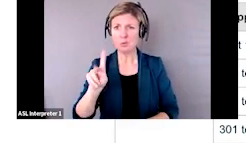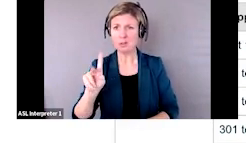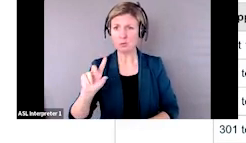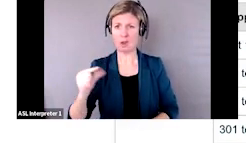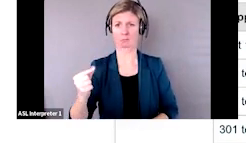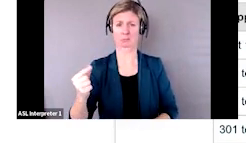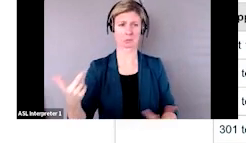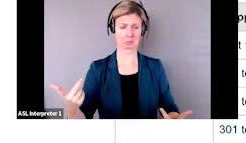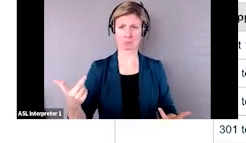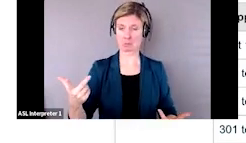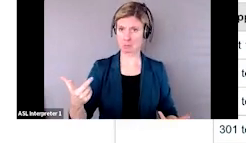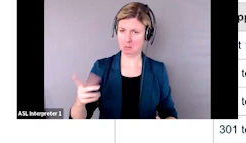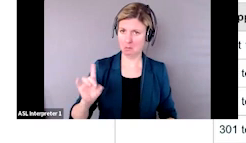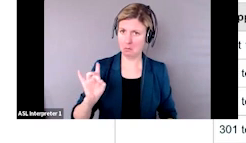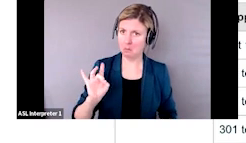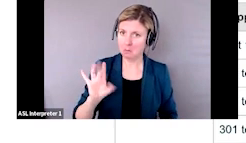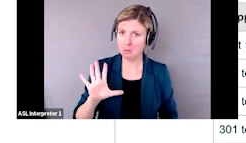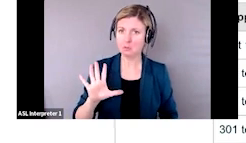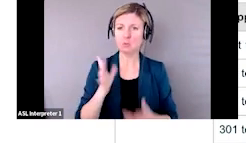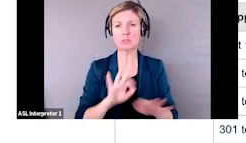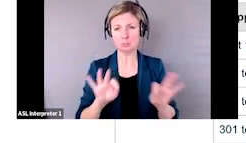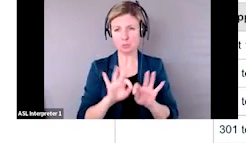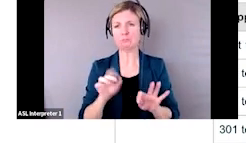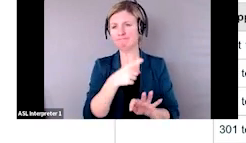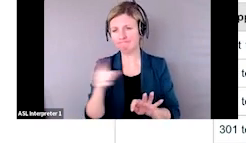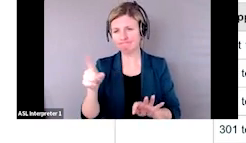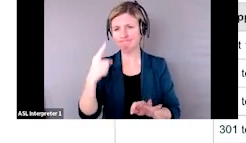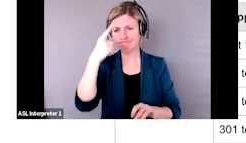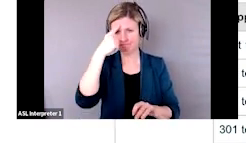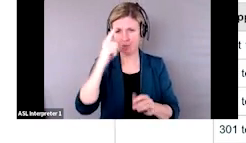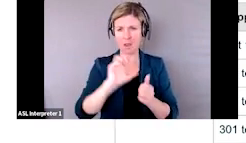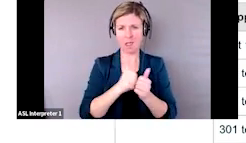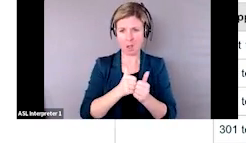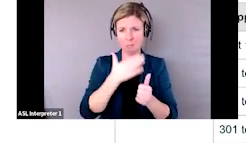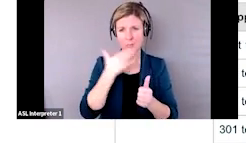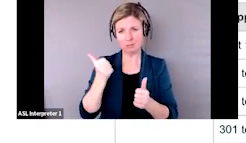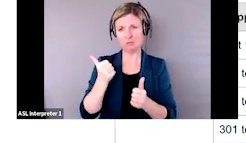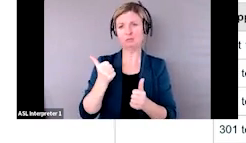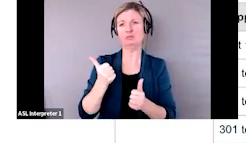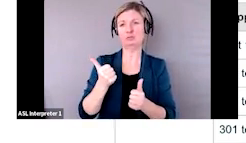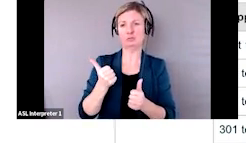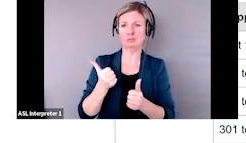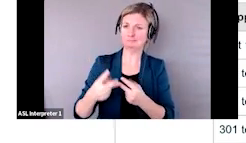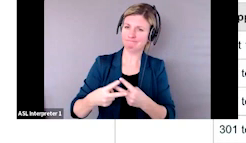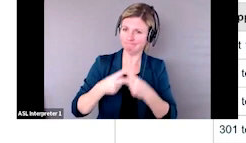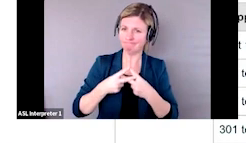key important part to make sure you're driving profitability in 2024.